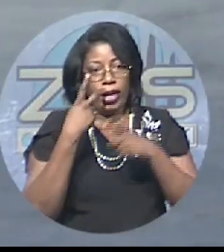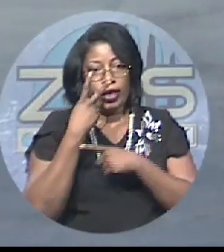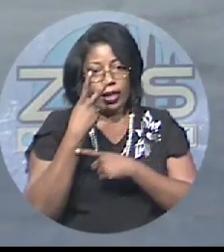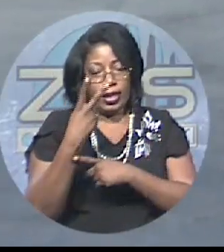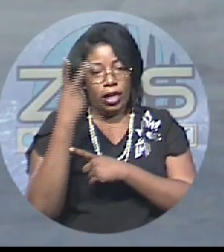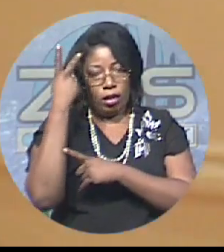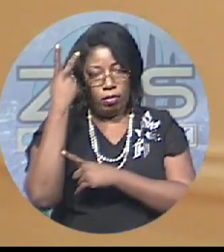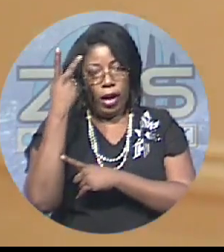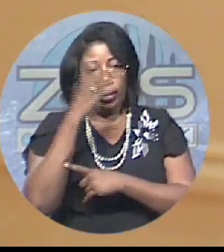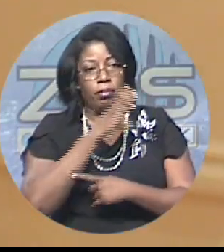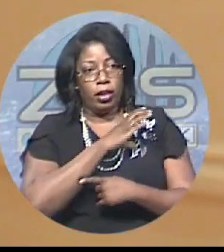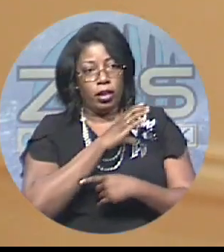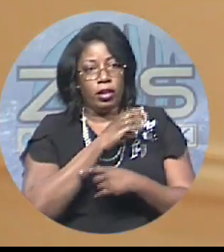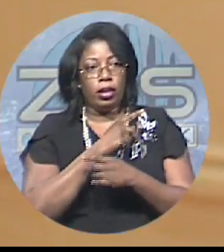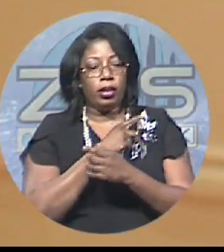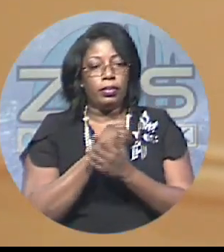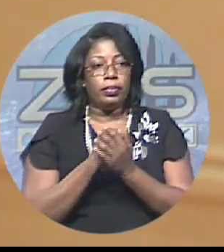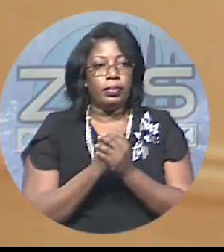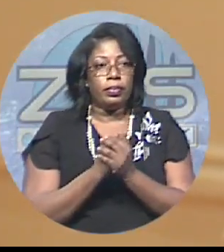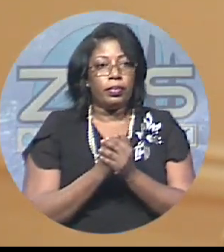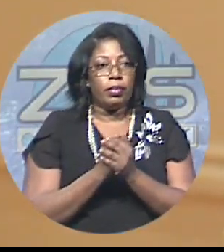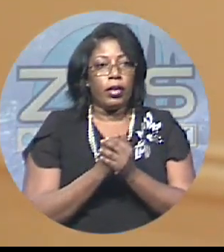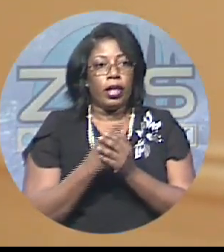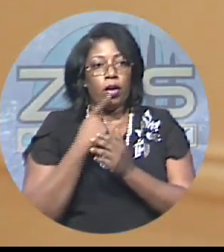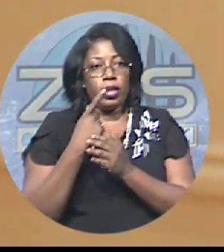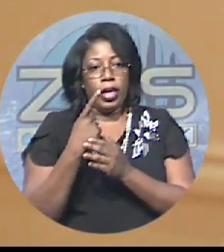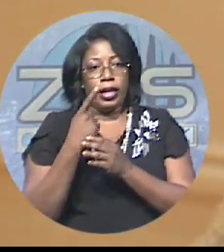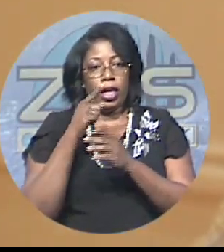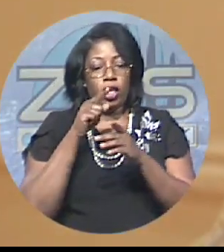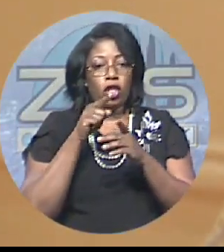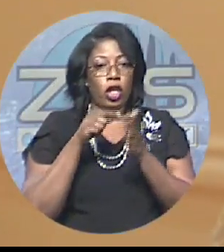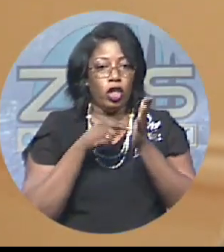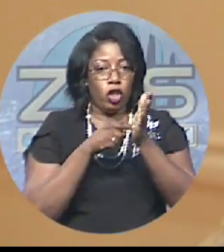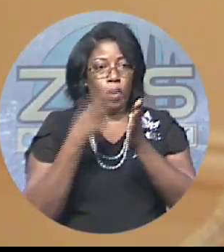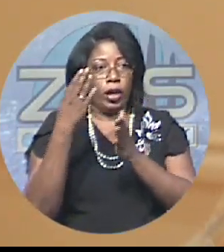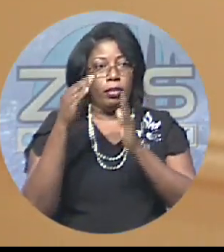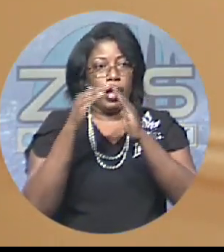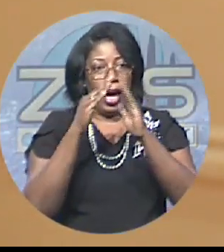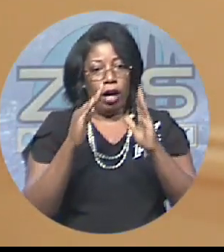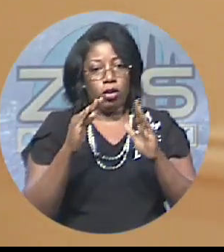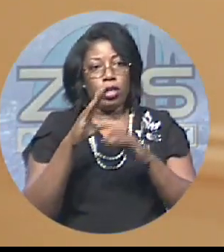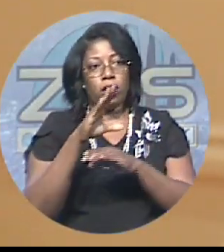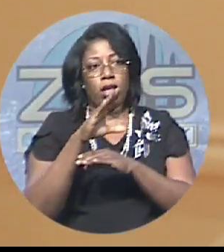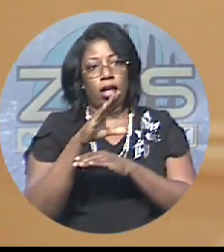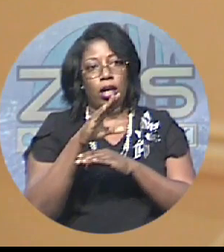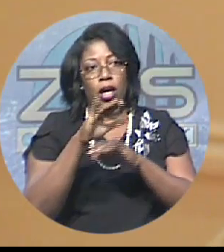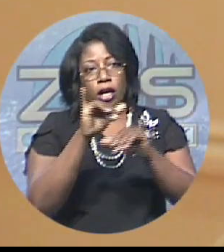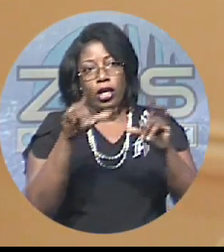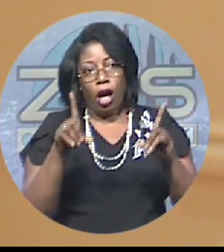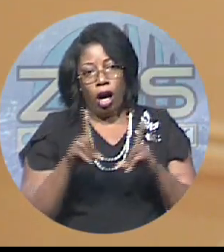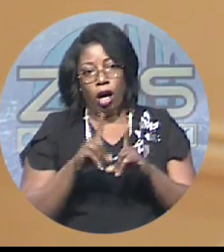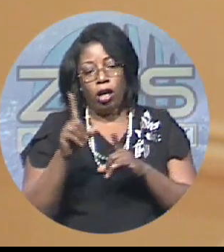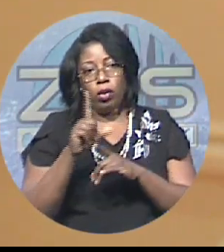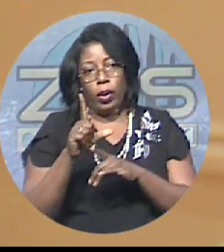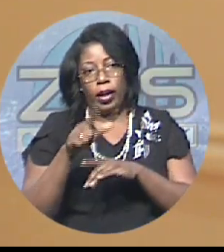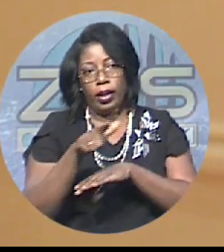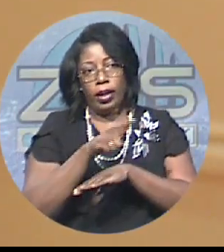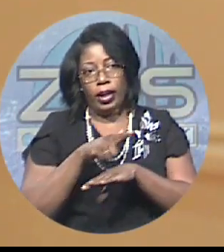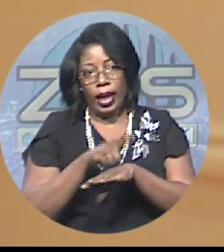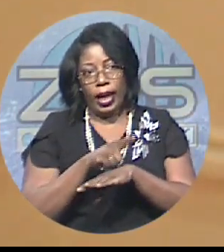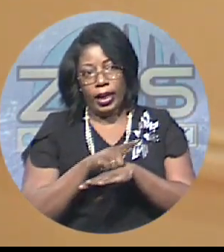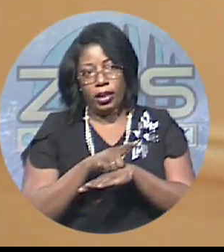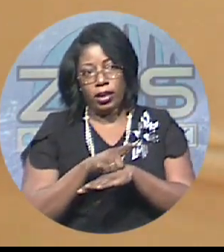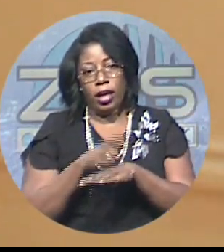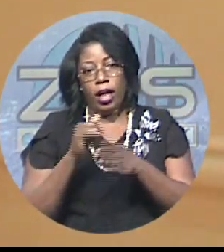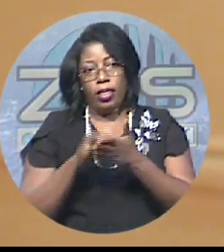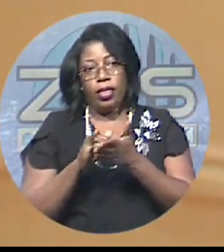emerge from the helicopter. They pointed out houses to me, the yard where we landed.